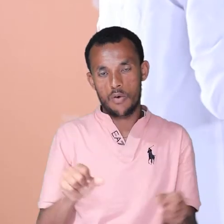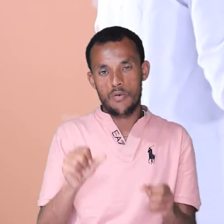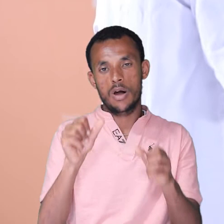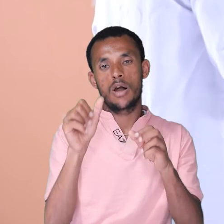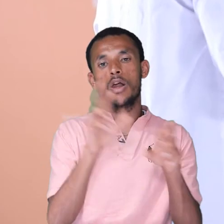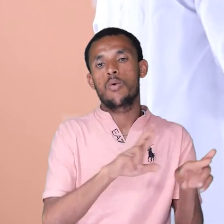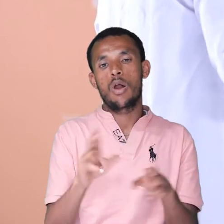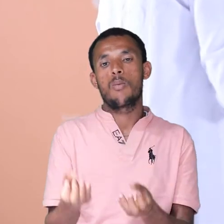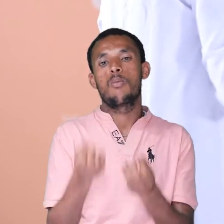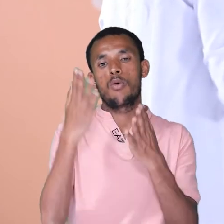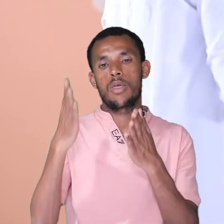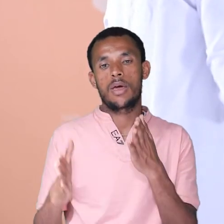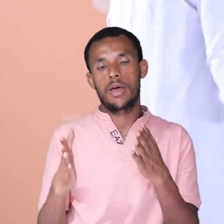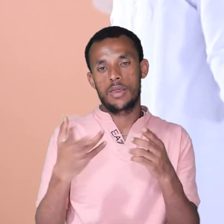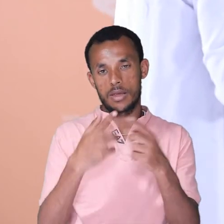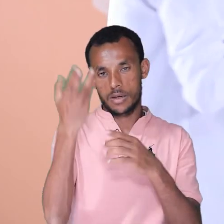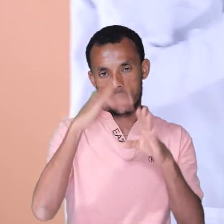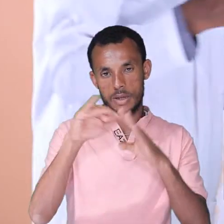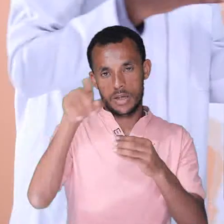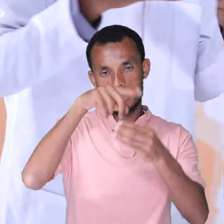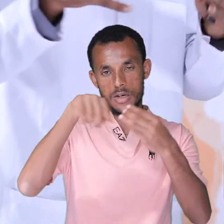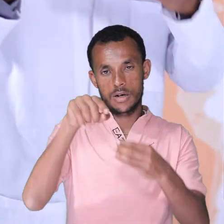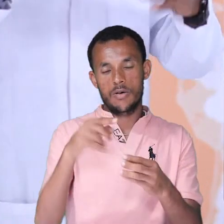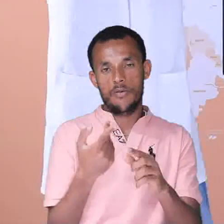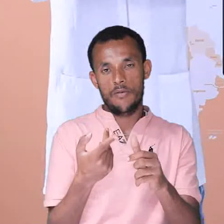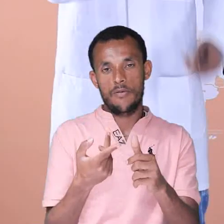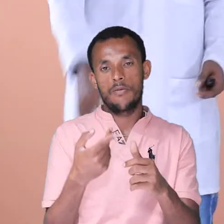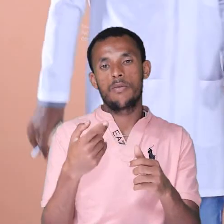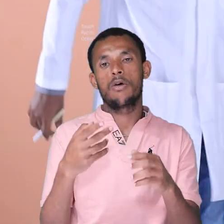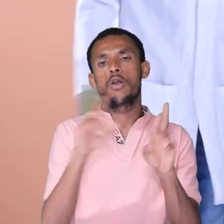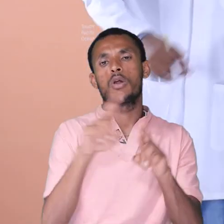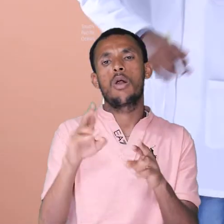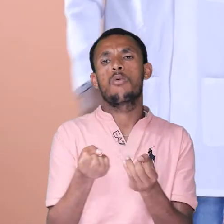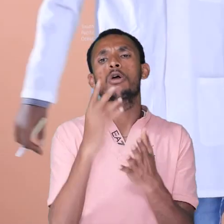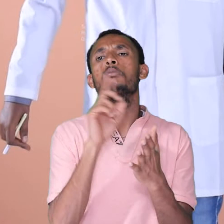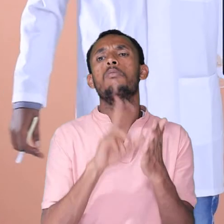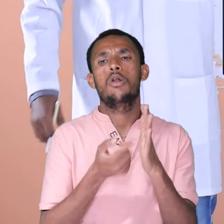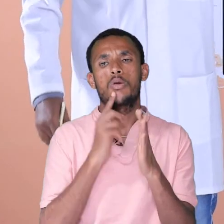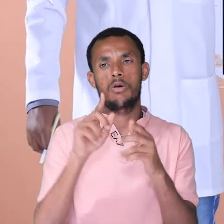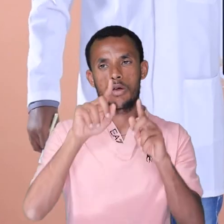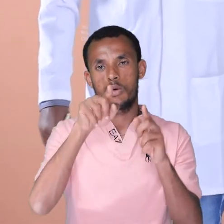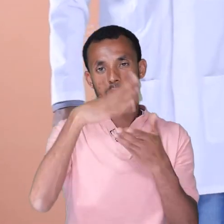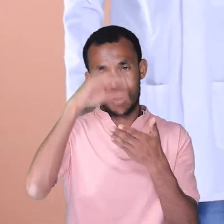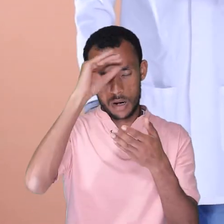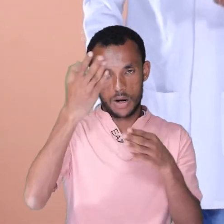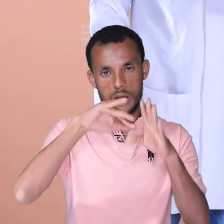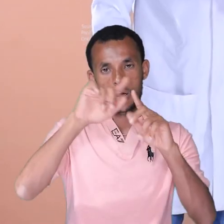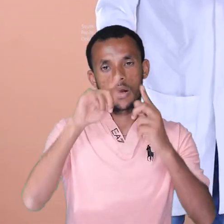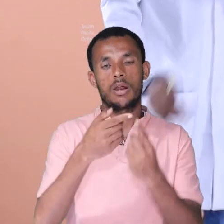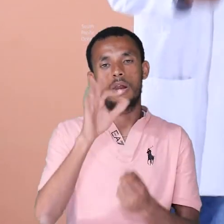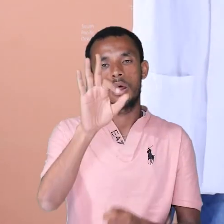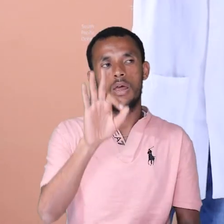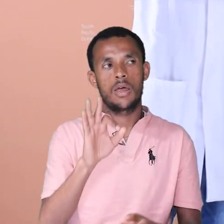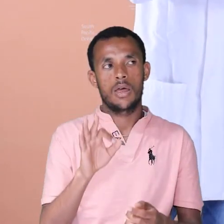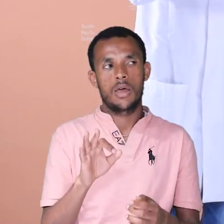polygon intercept in a circle. That means, first, what is regular polygon mean? You know in grade 9, this one. What is regular polygon